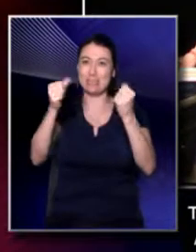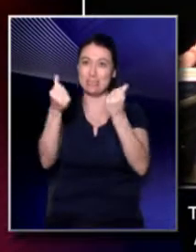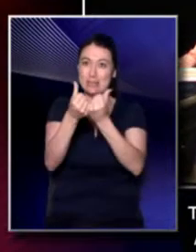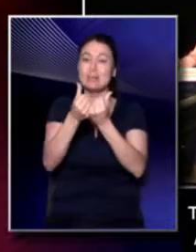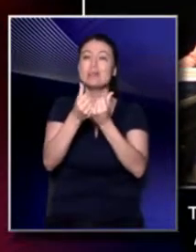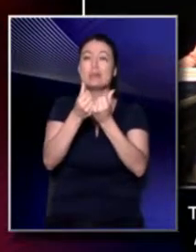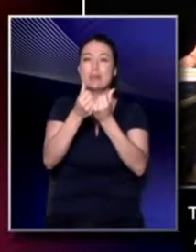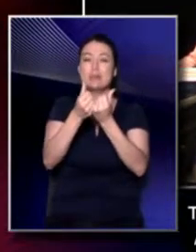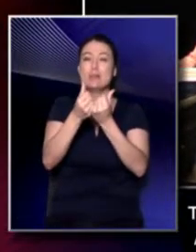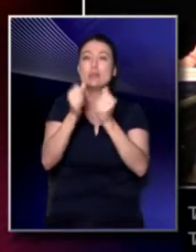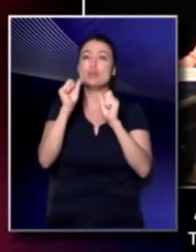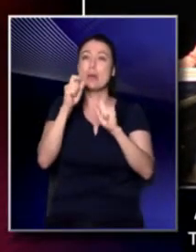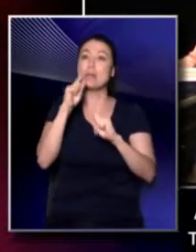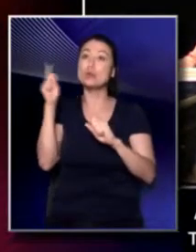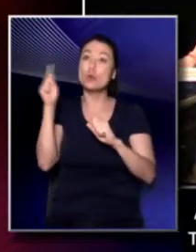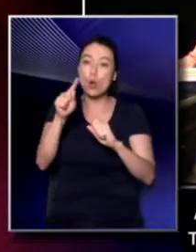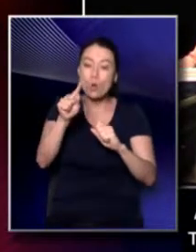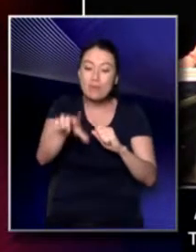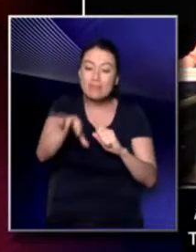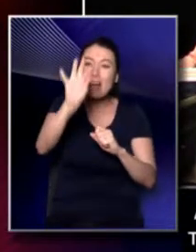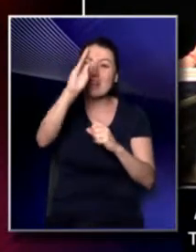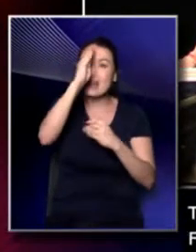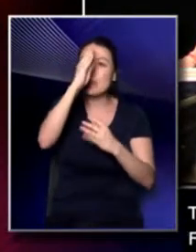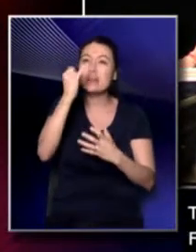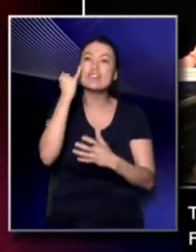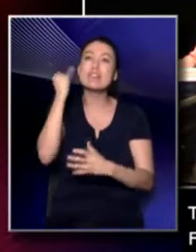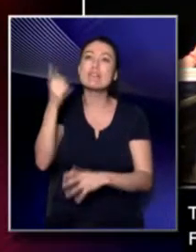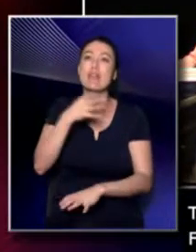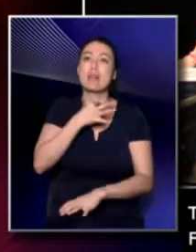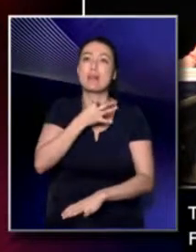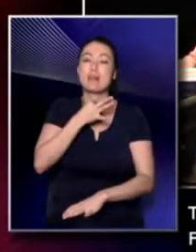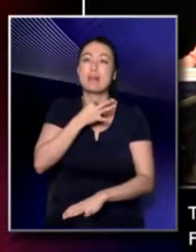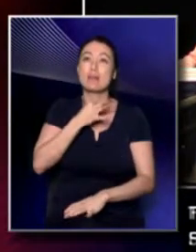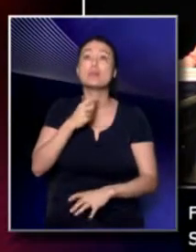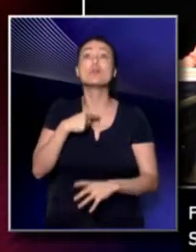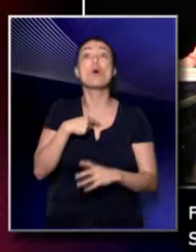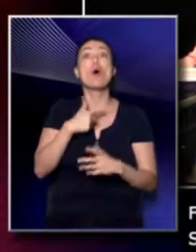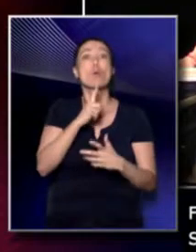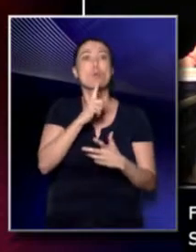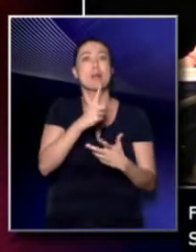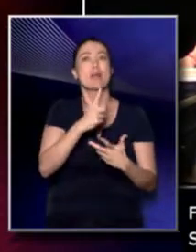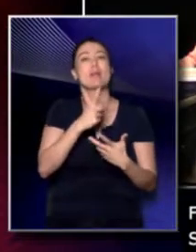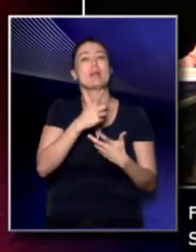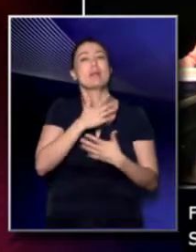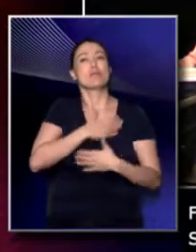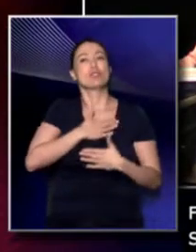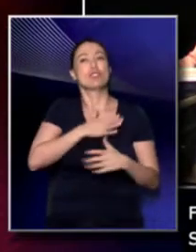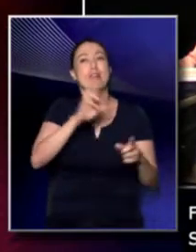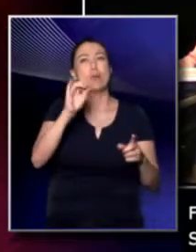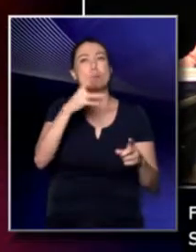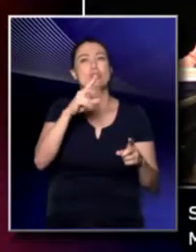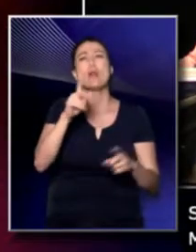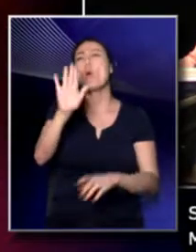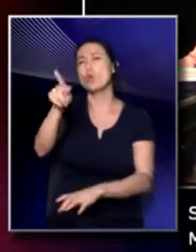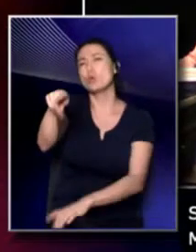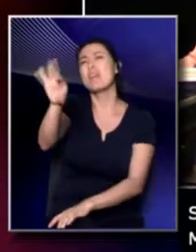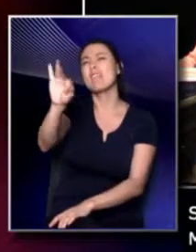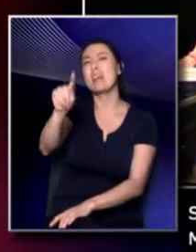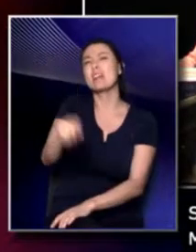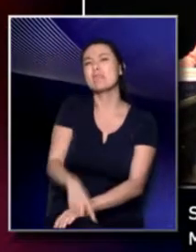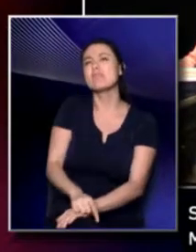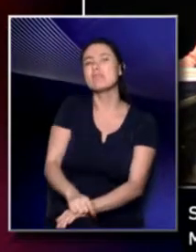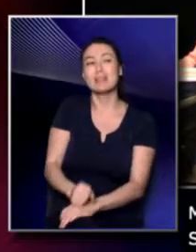to be able to go and find this information. So one of the things is I very much appreciate Richard always says, well, you can find it, and that's